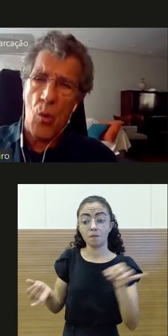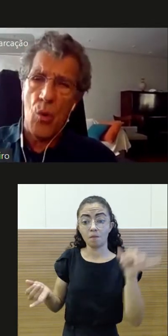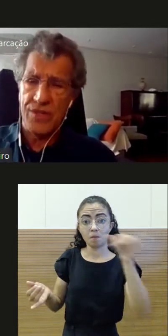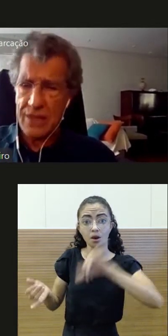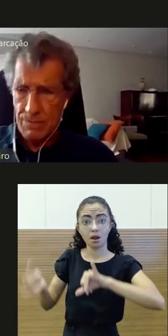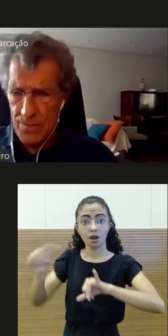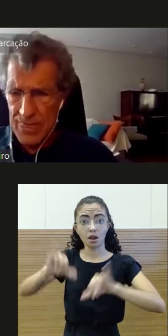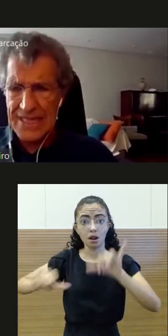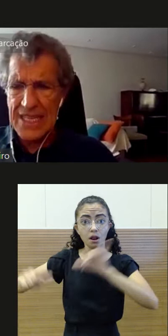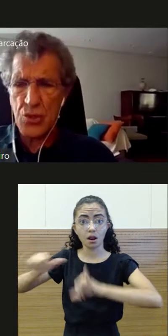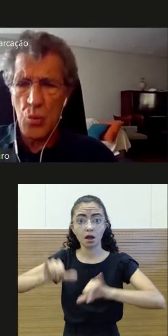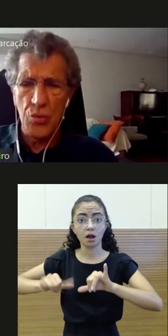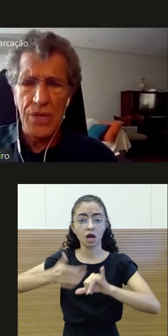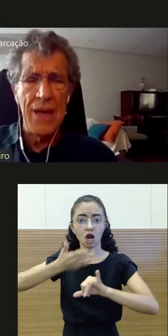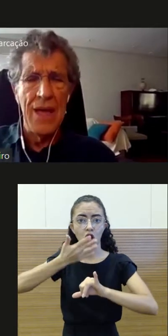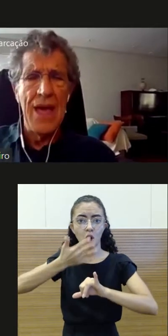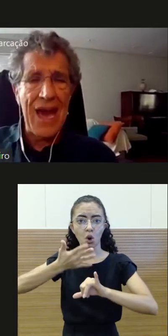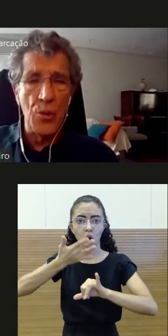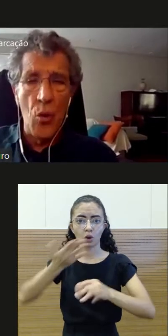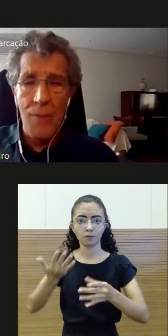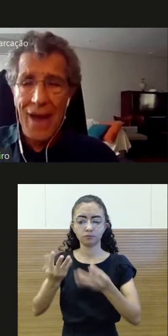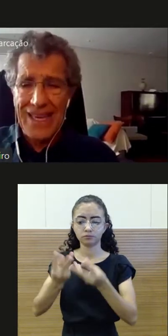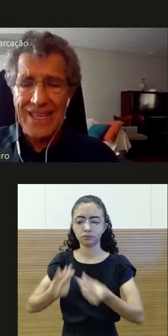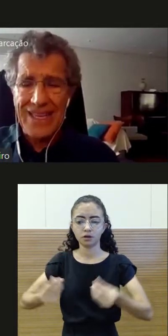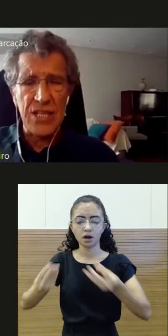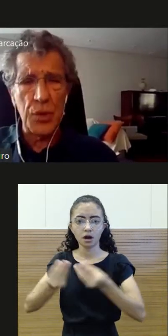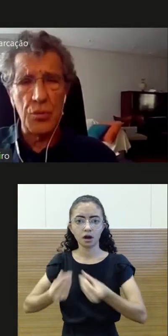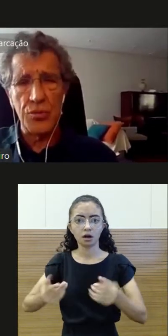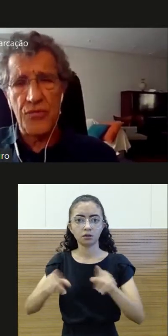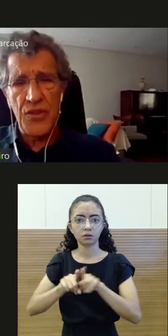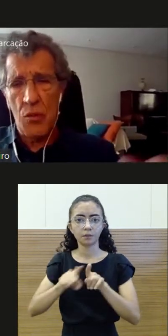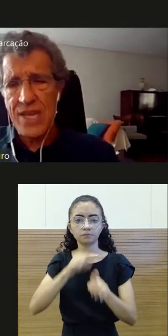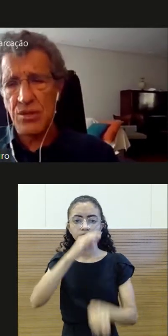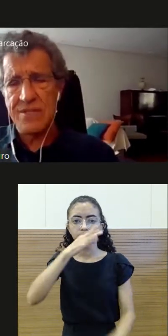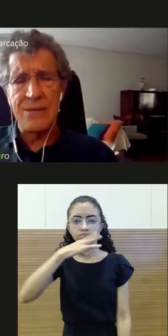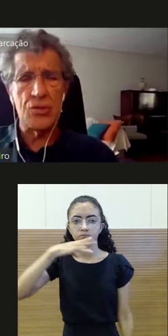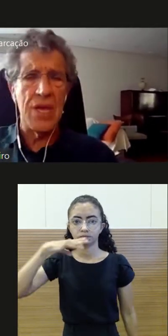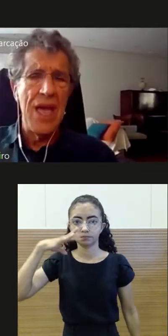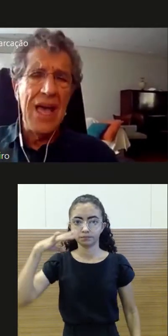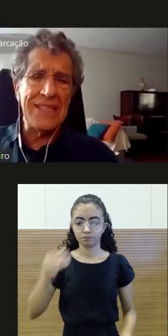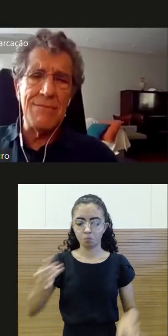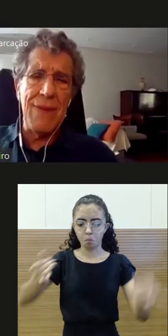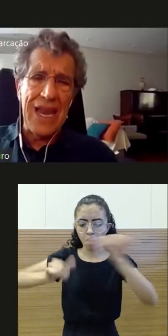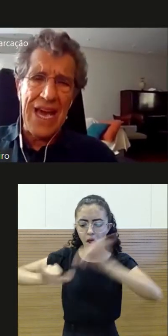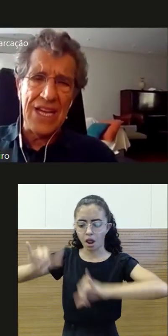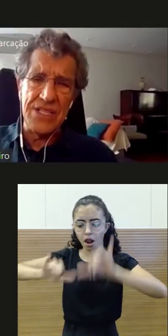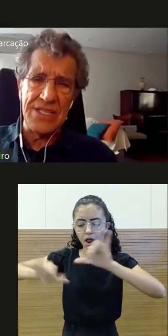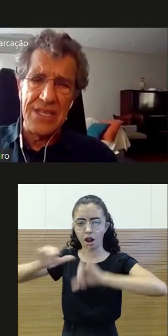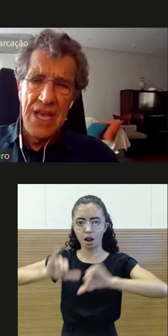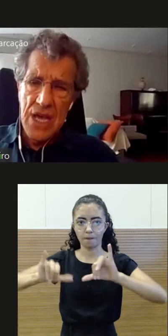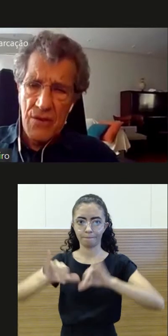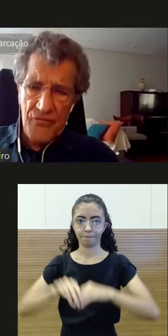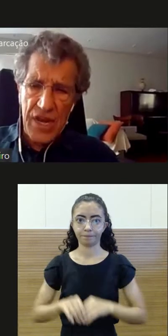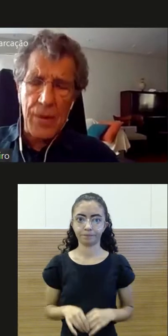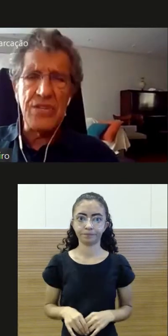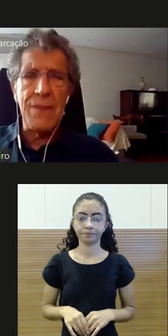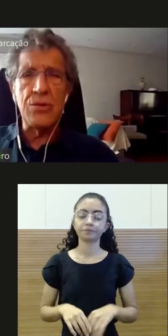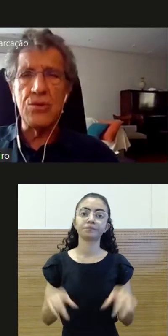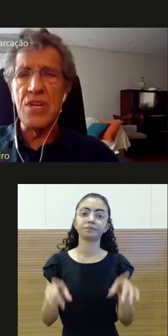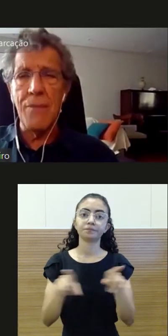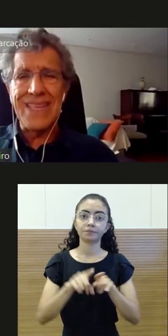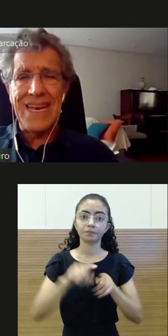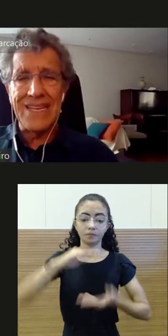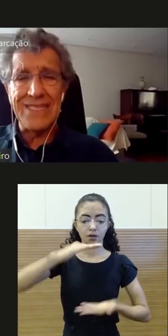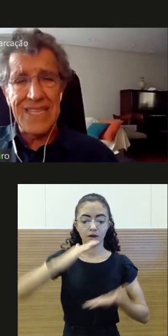cosmetic additives. They're there to provide color, texture, flavor to these products. And then we have